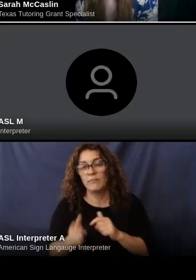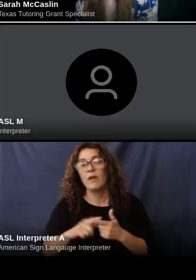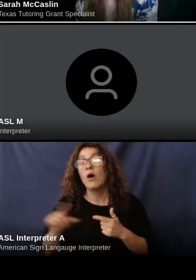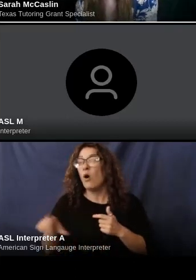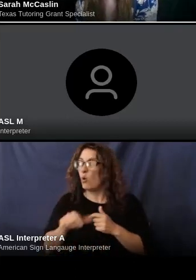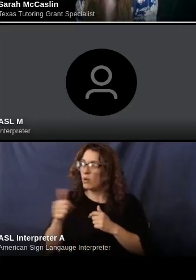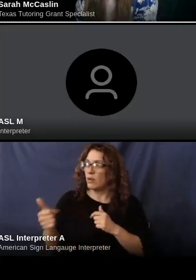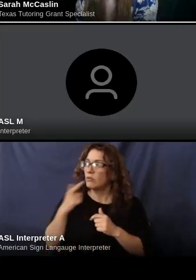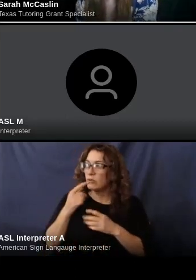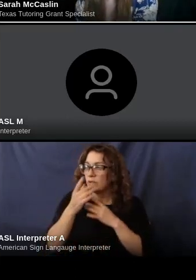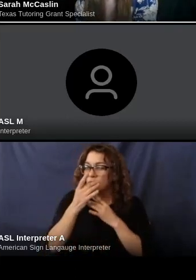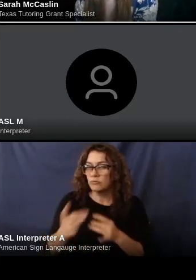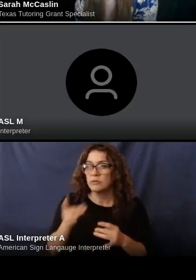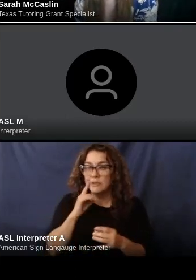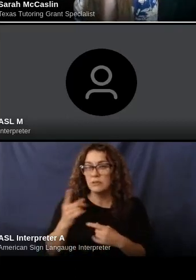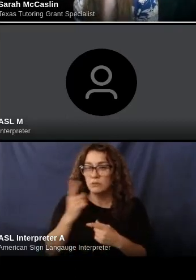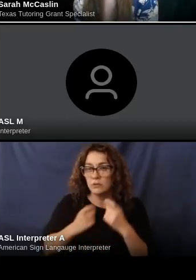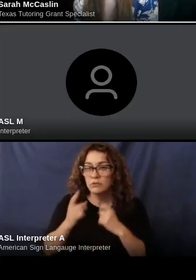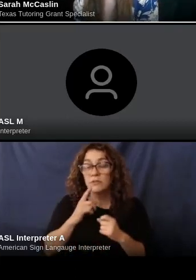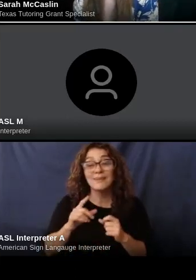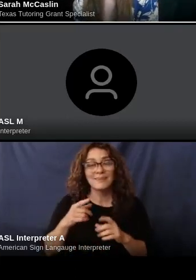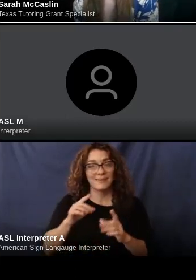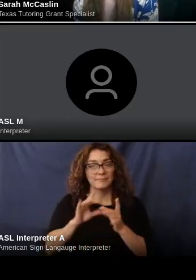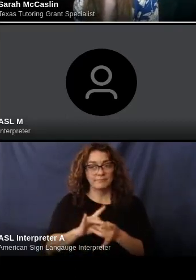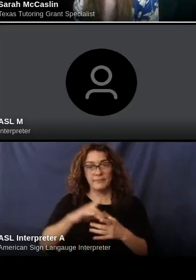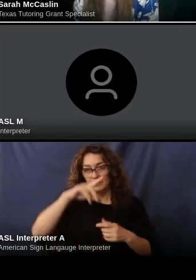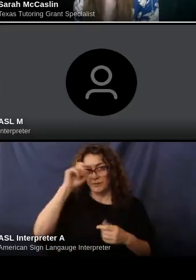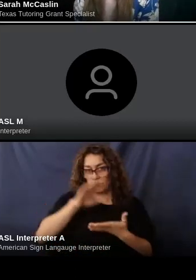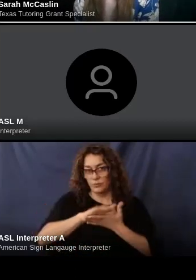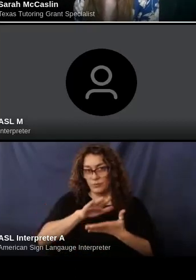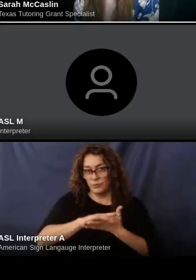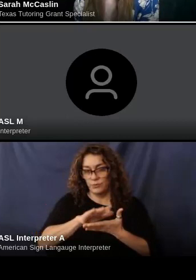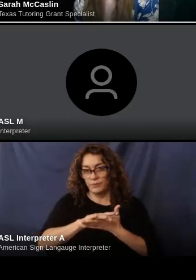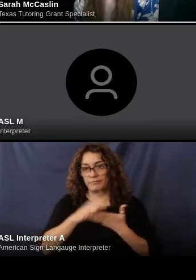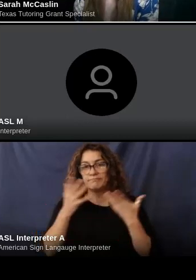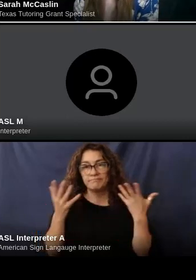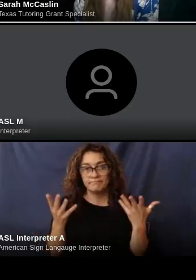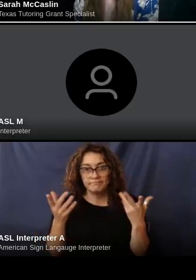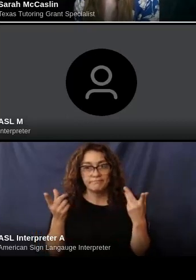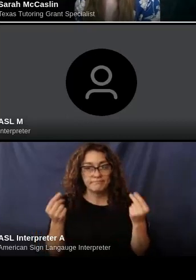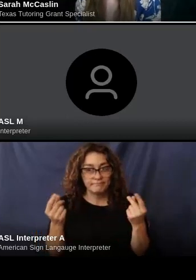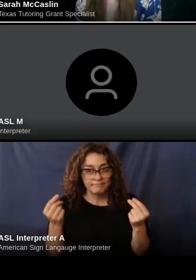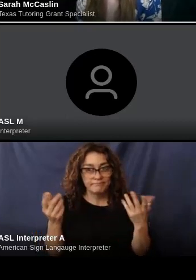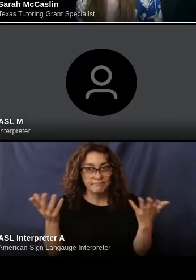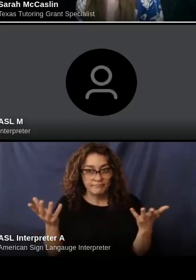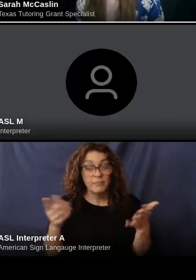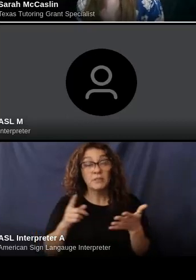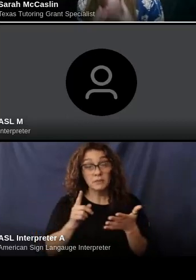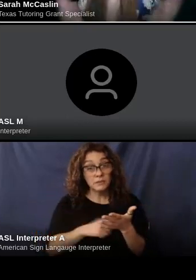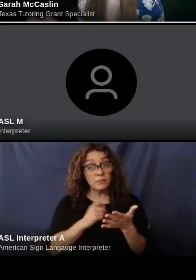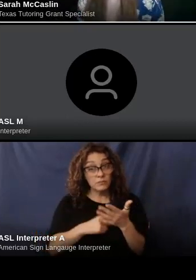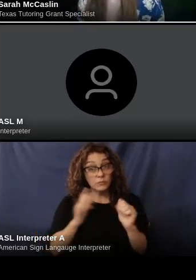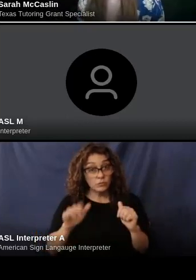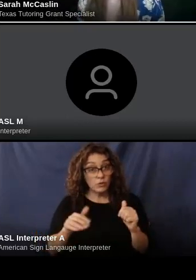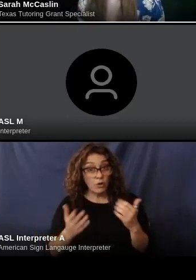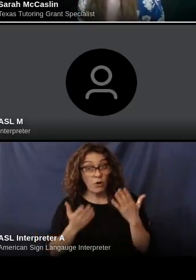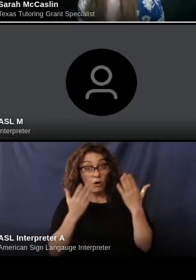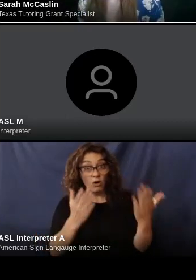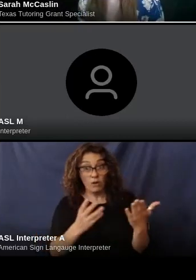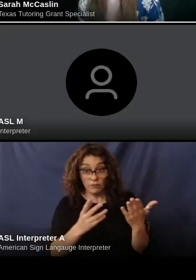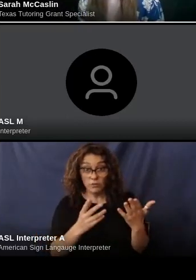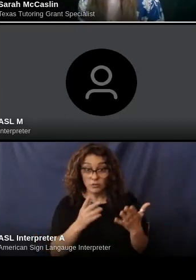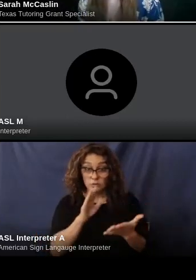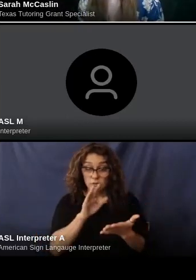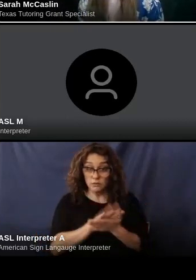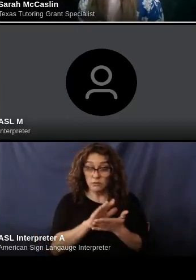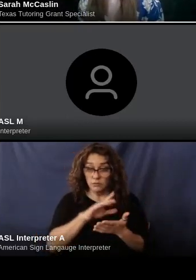has been around summer school. If you have summer school programming that's sole purpose is